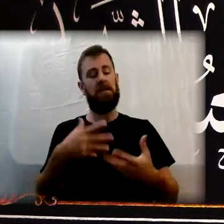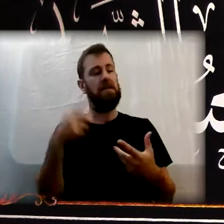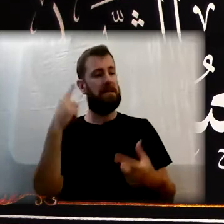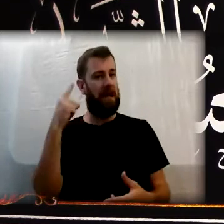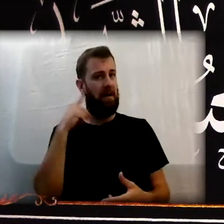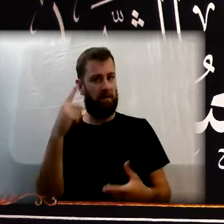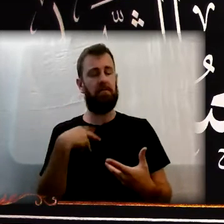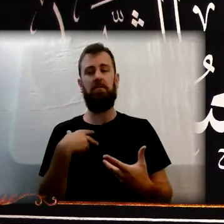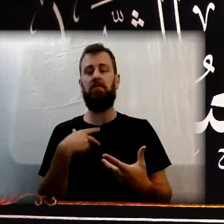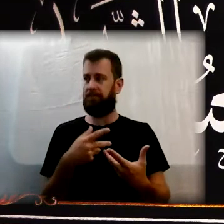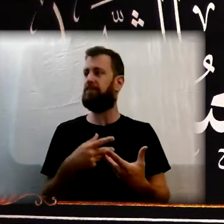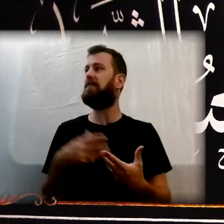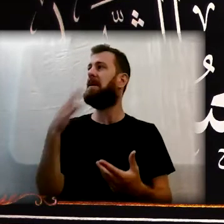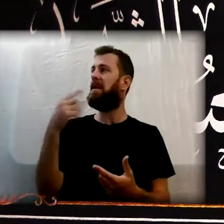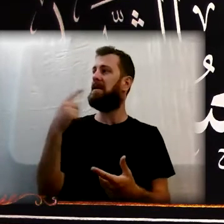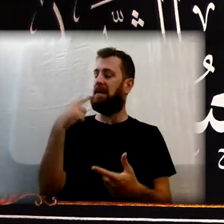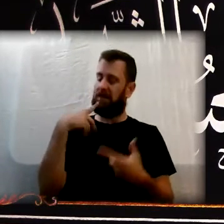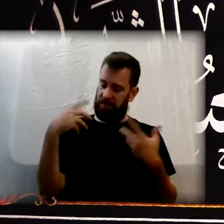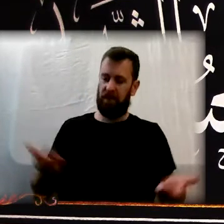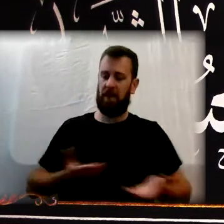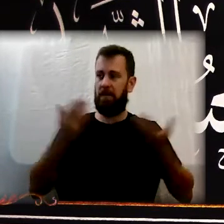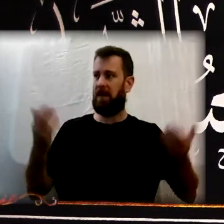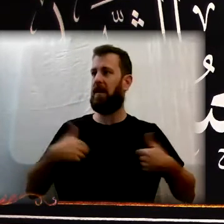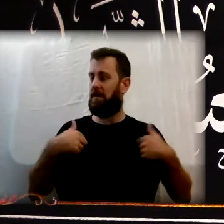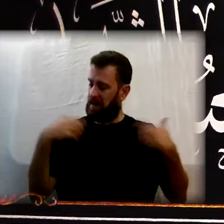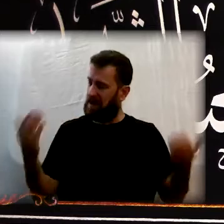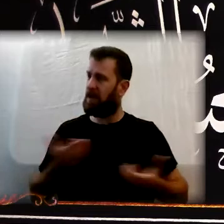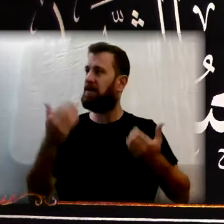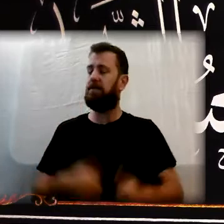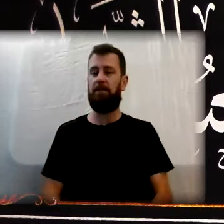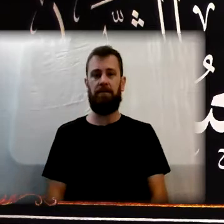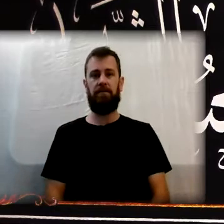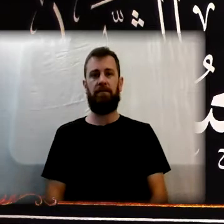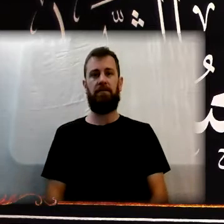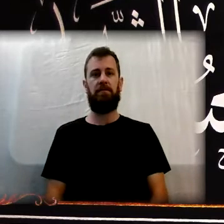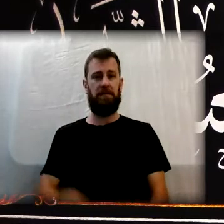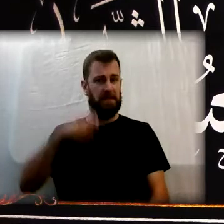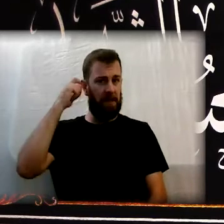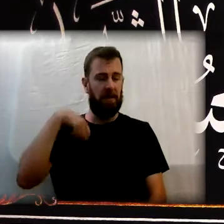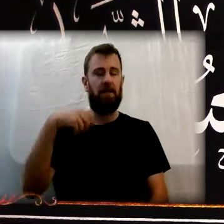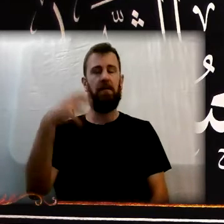came, Ilayya, Ilayya, Sakina.